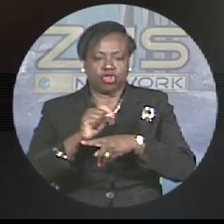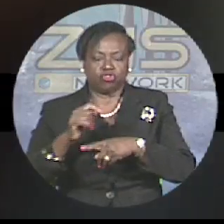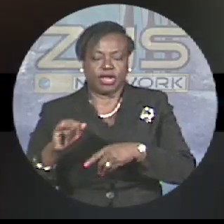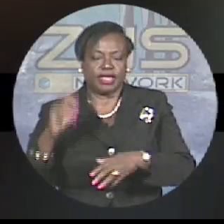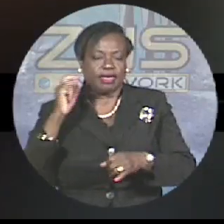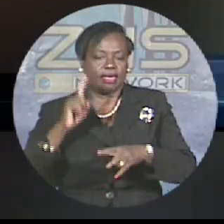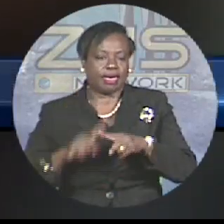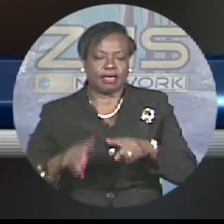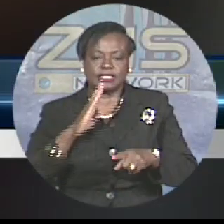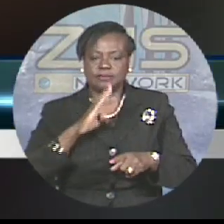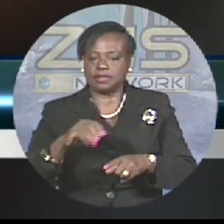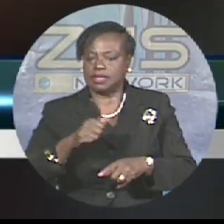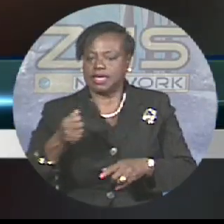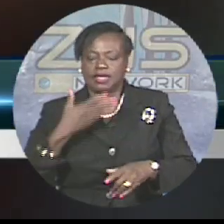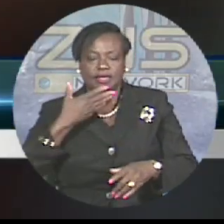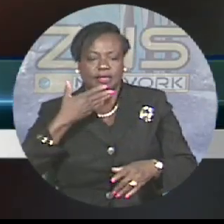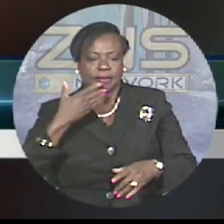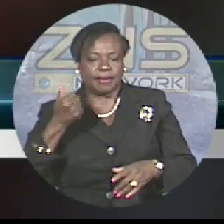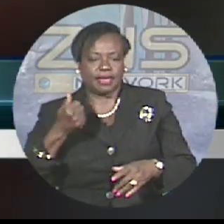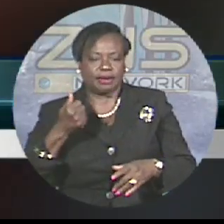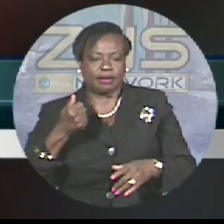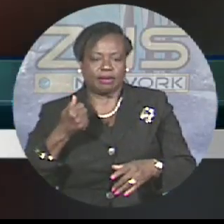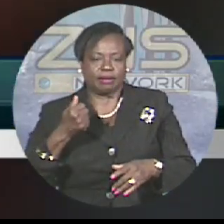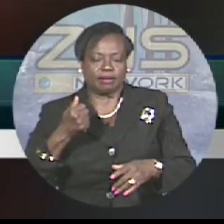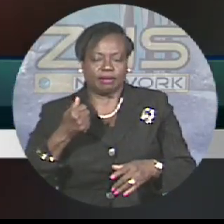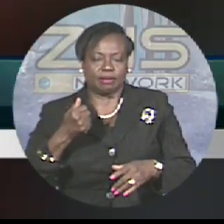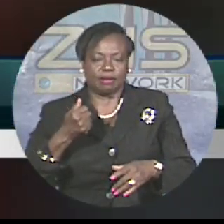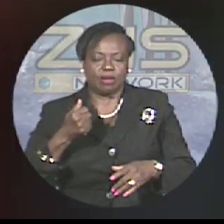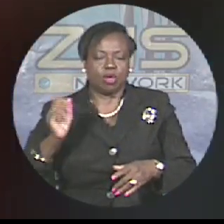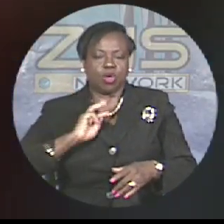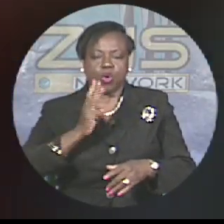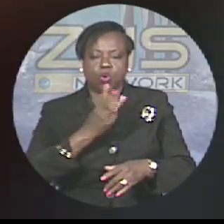we experienced. We left no rock unturned.